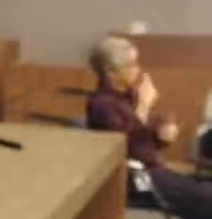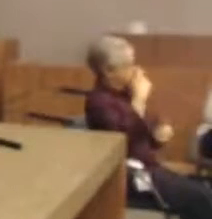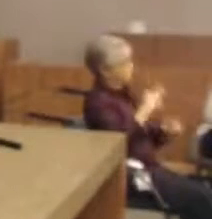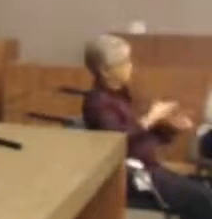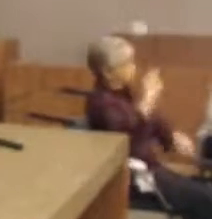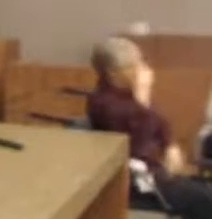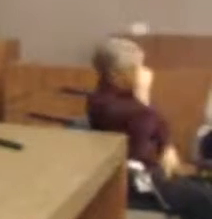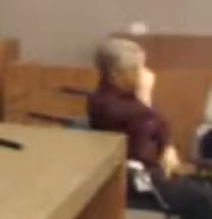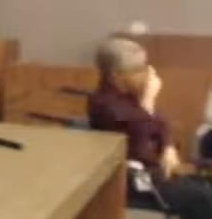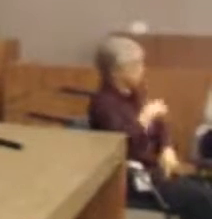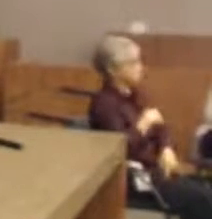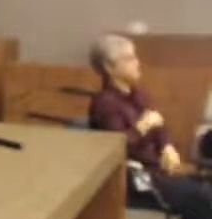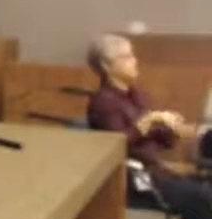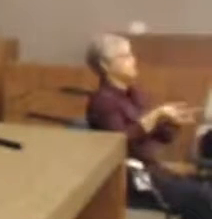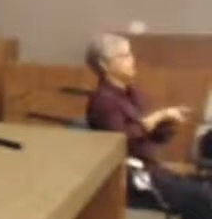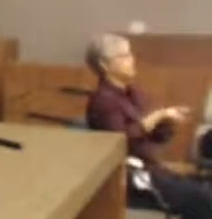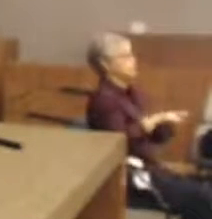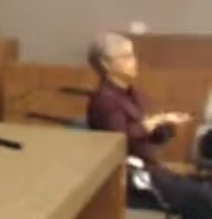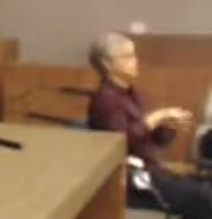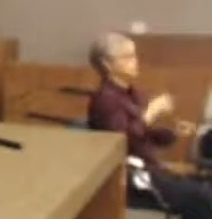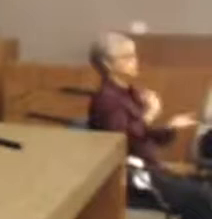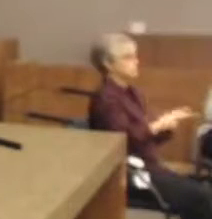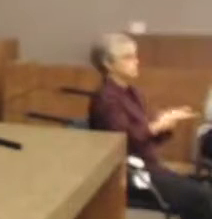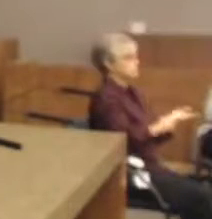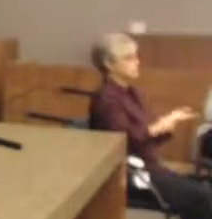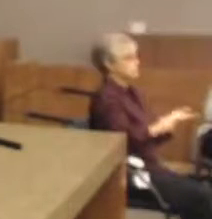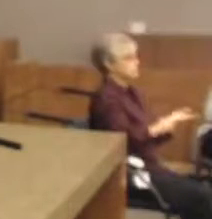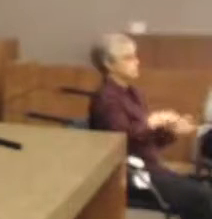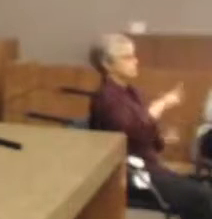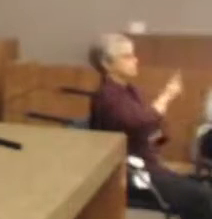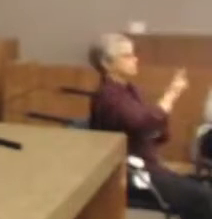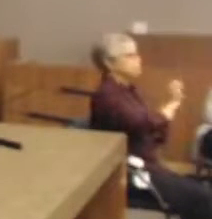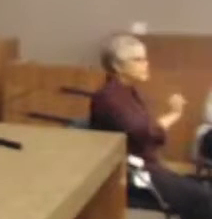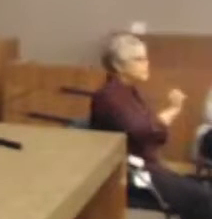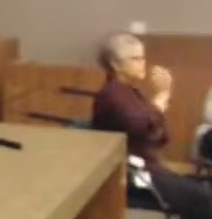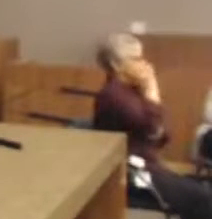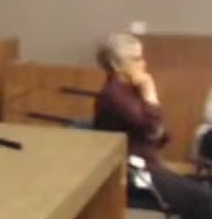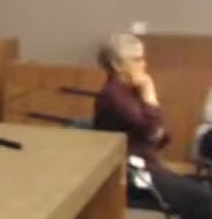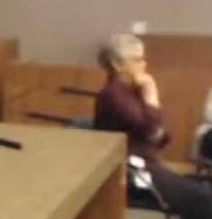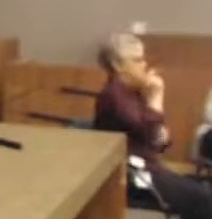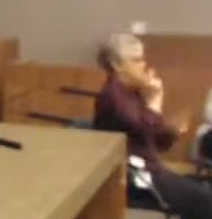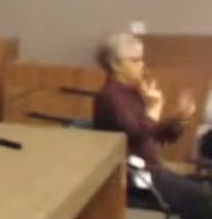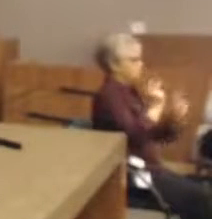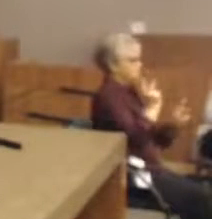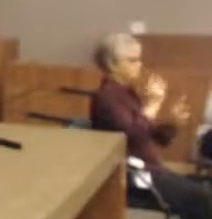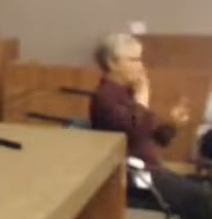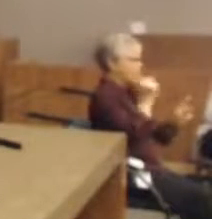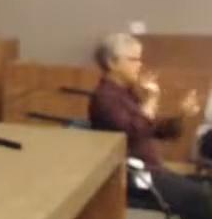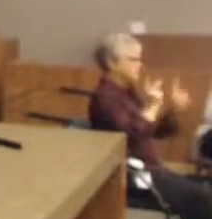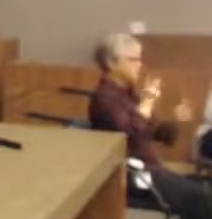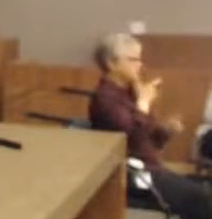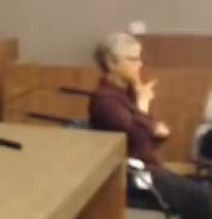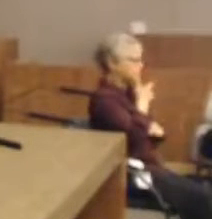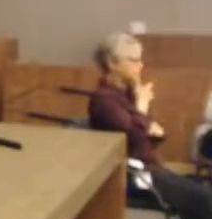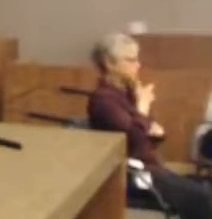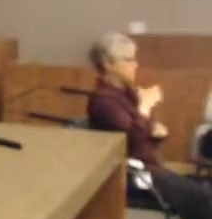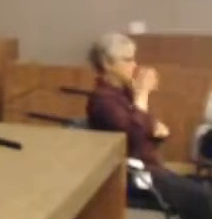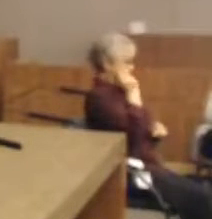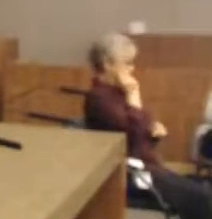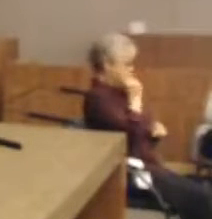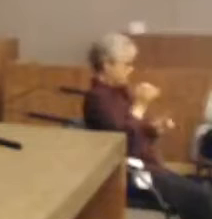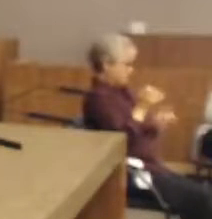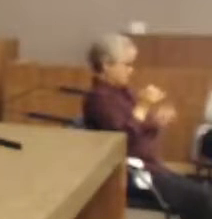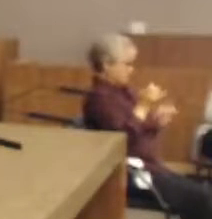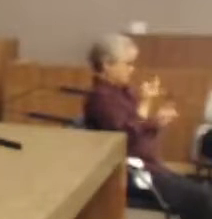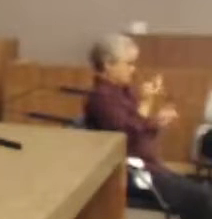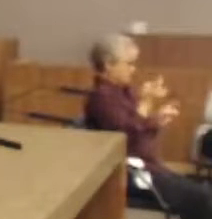about re-experiencing and why people who've experienced trauma sometimes struggle with ongoing symptoms related to the trauma, including